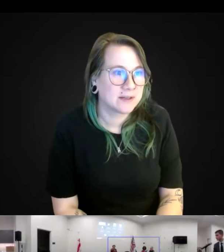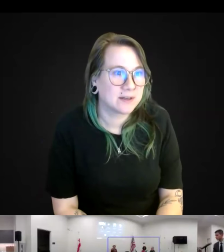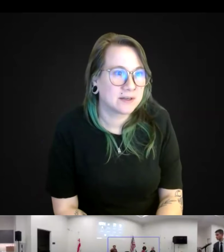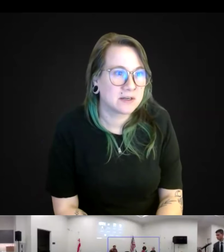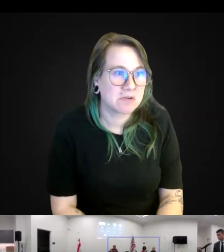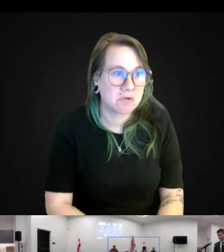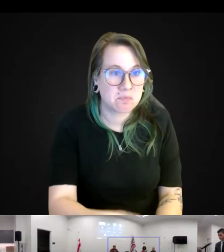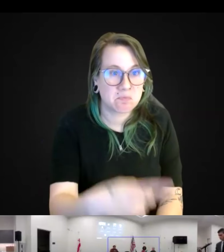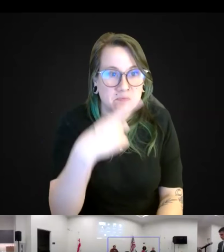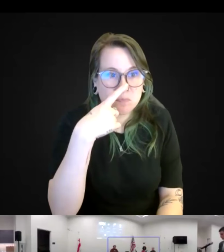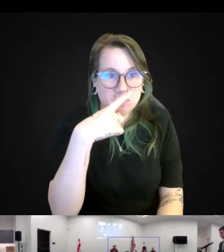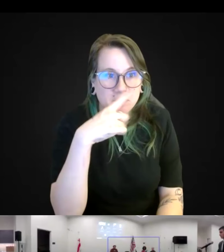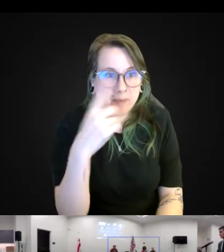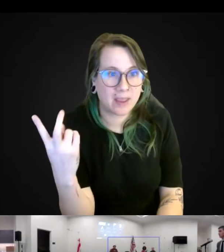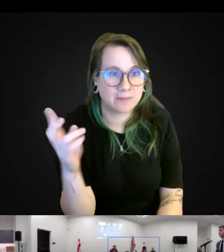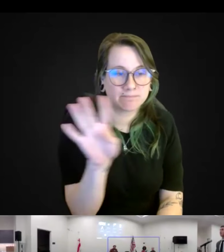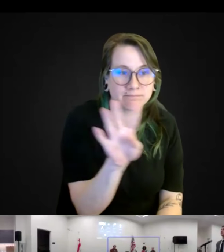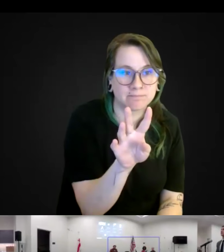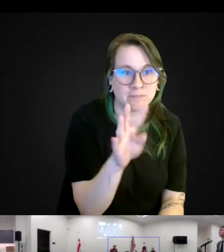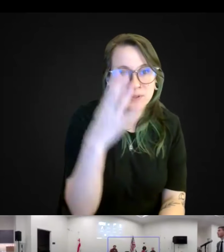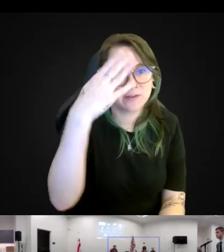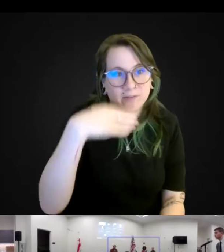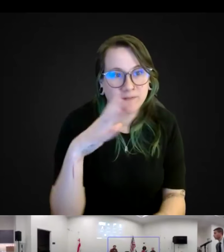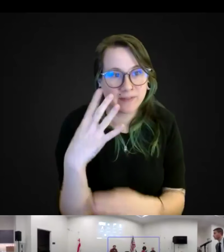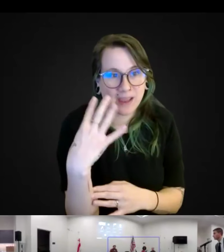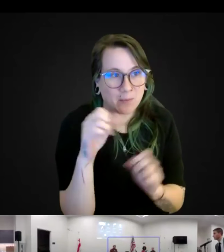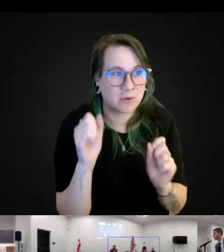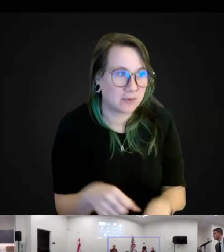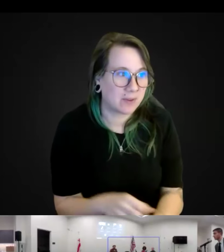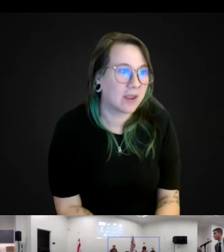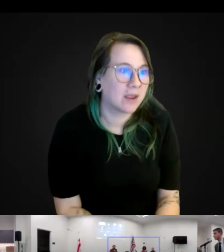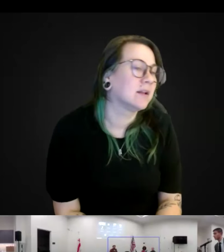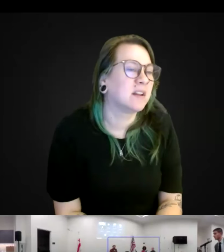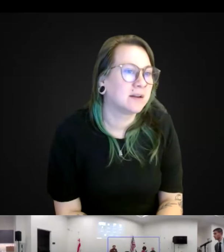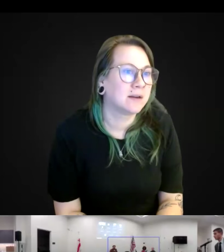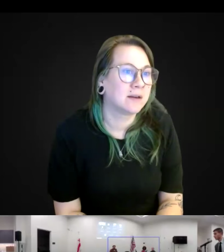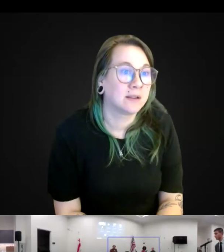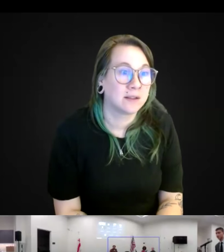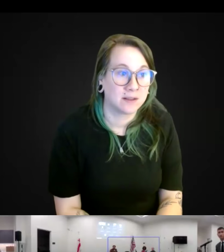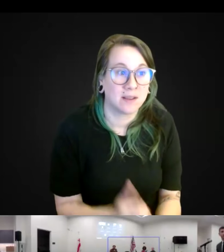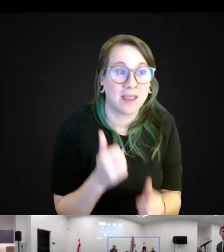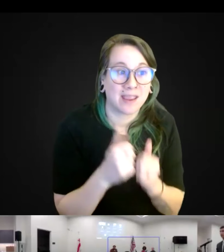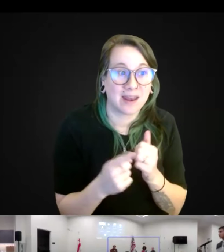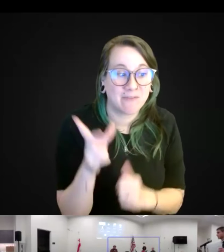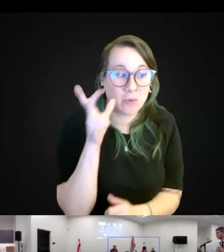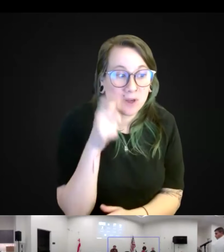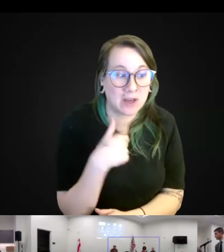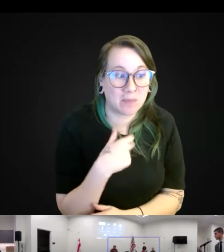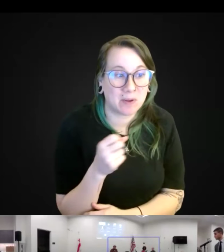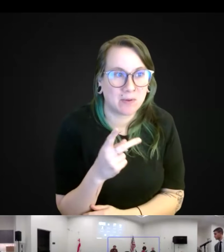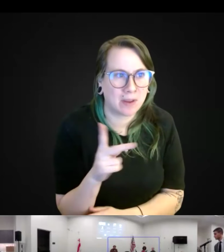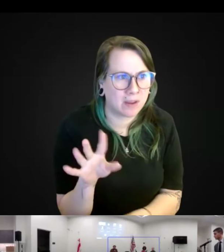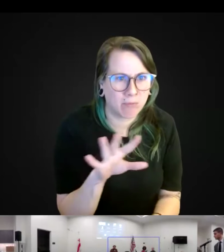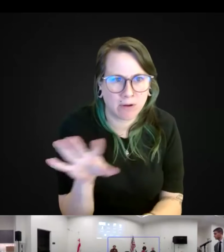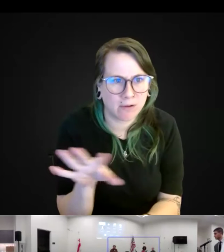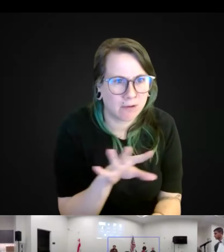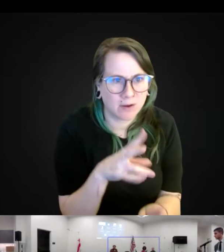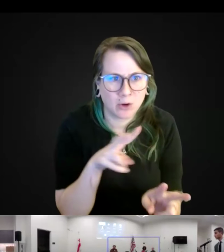If you want to move it so you can be in front of the camera. Oh, sure. Can everybody hear me? All right. Where's the Oh, camera this okay.